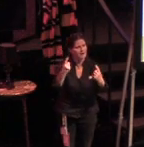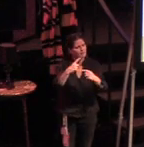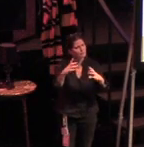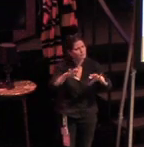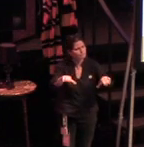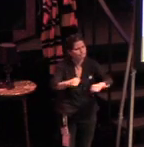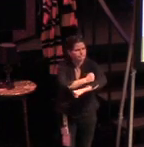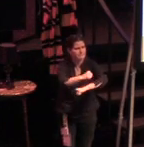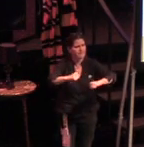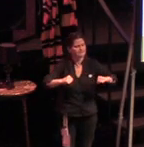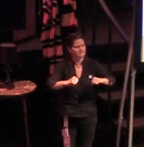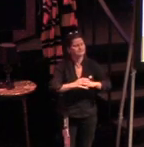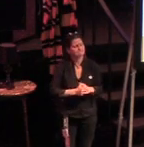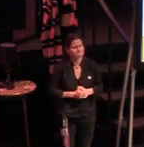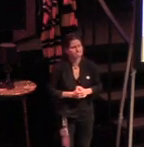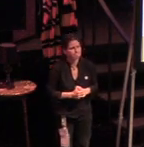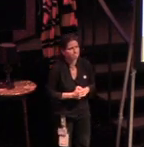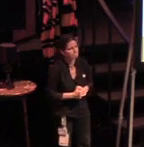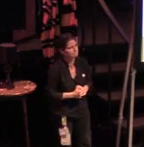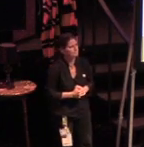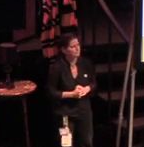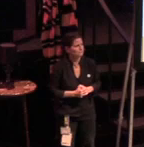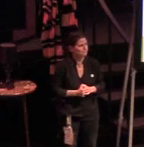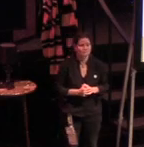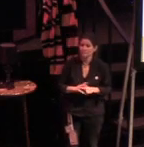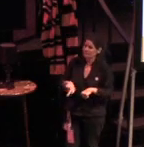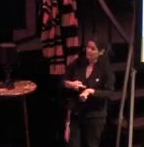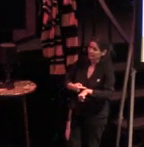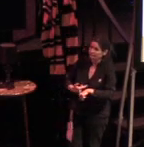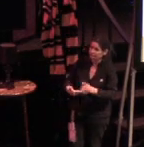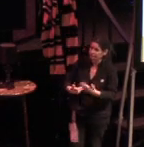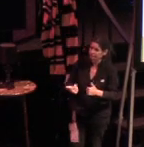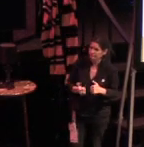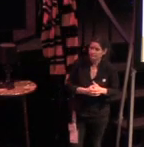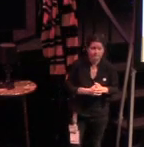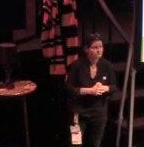Thanks how're we doing for time